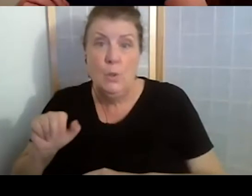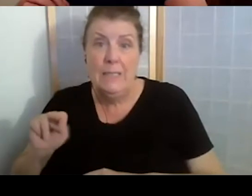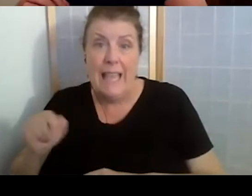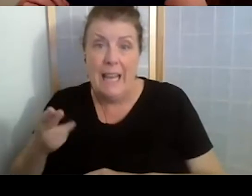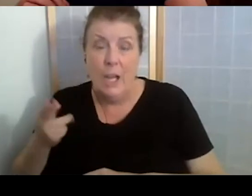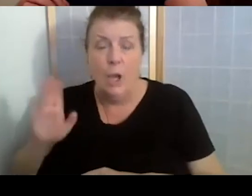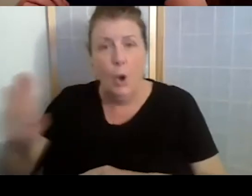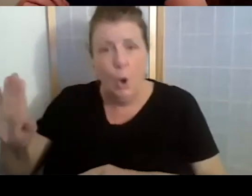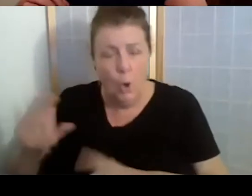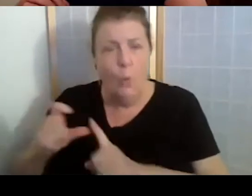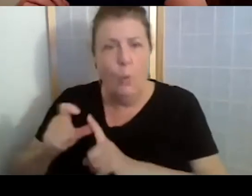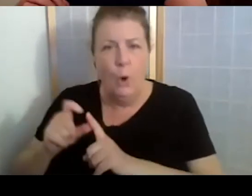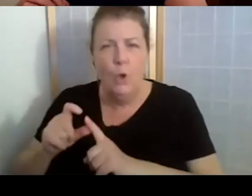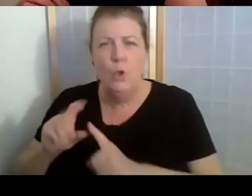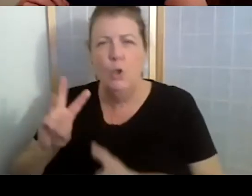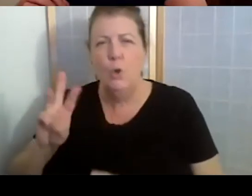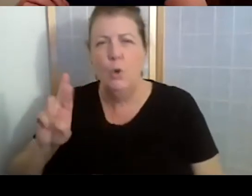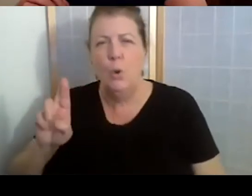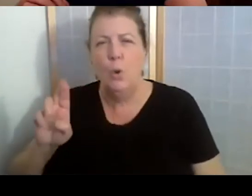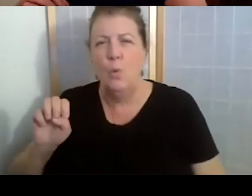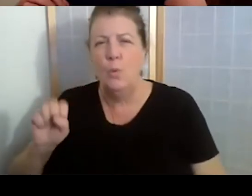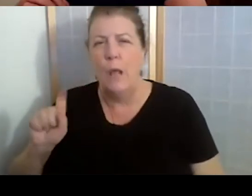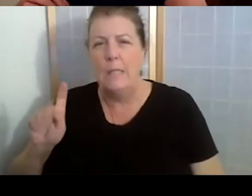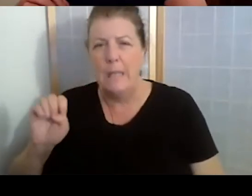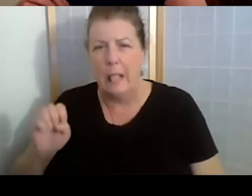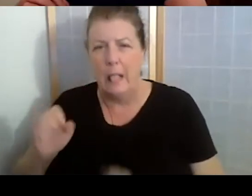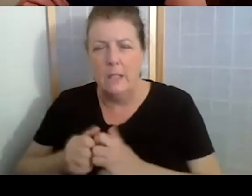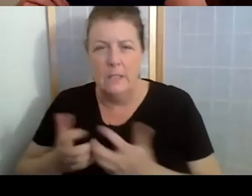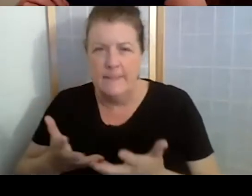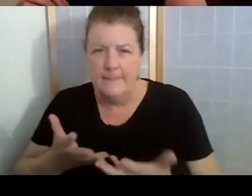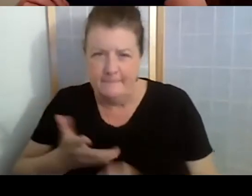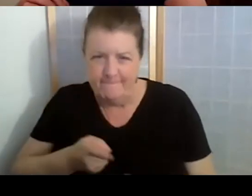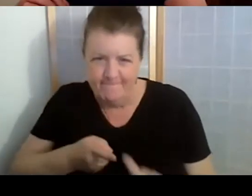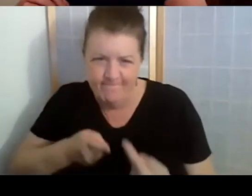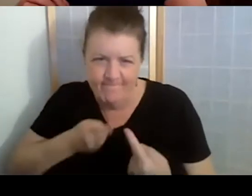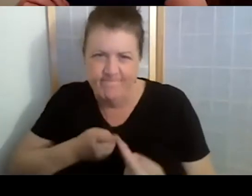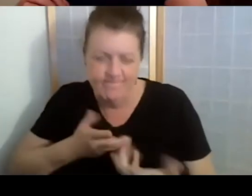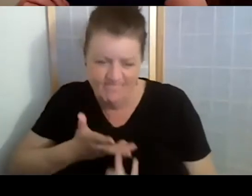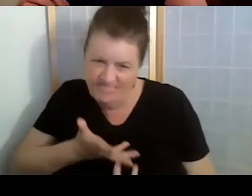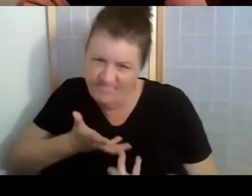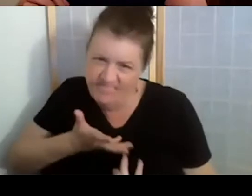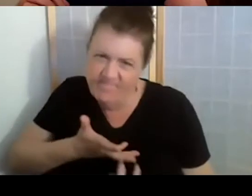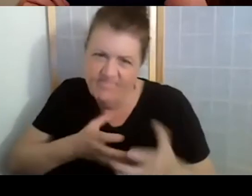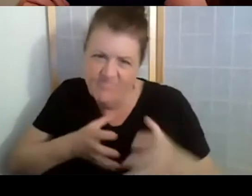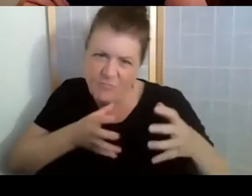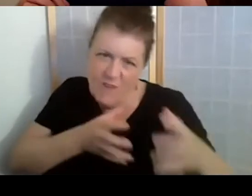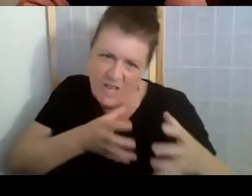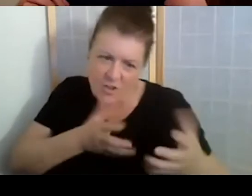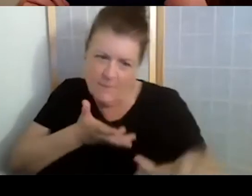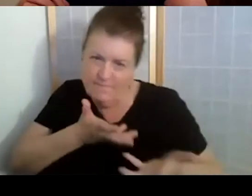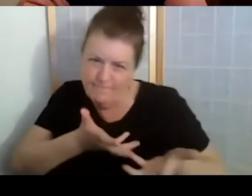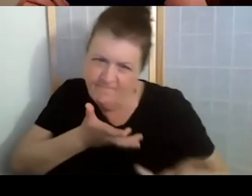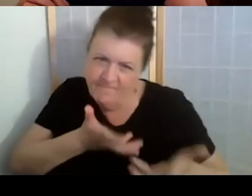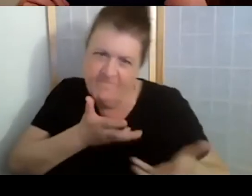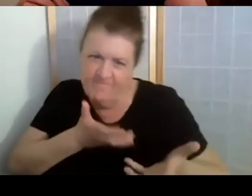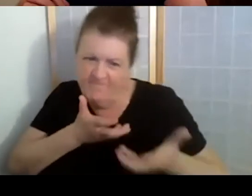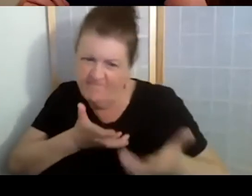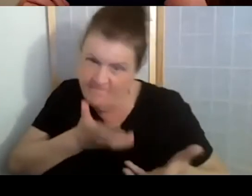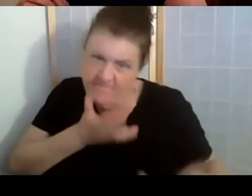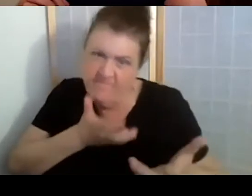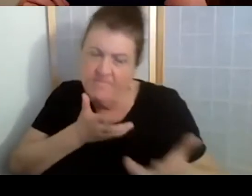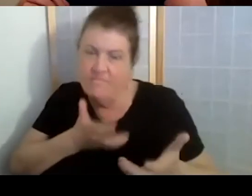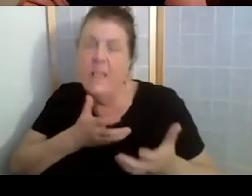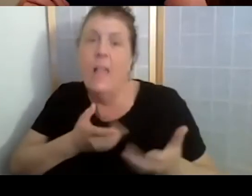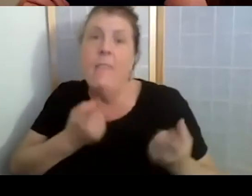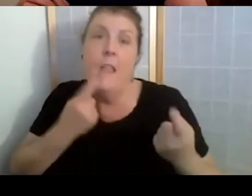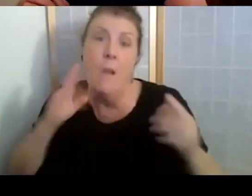then make work out of it and hopefully make something that you are very proud of and you think is good, is, I